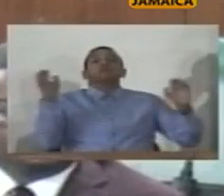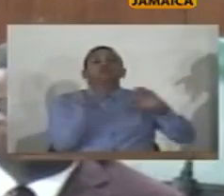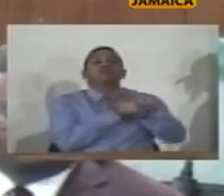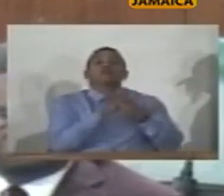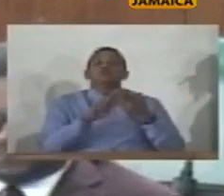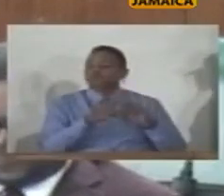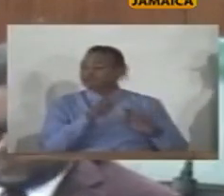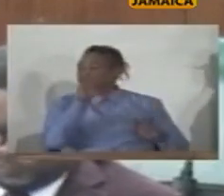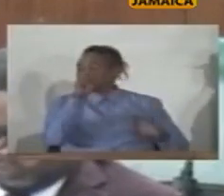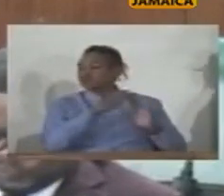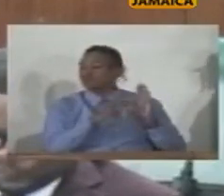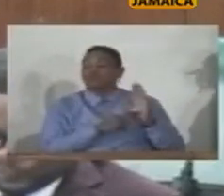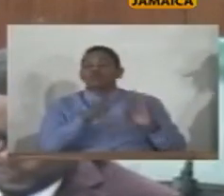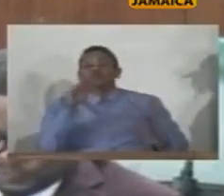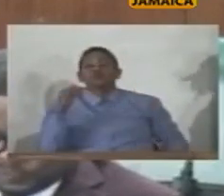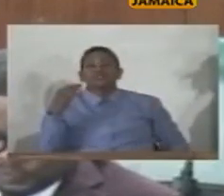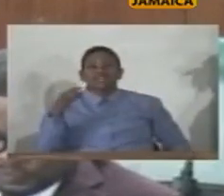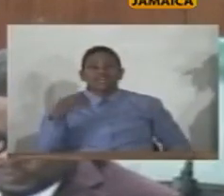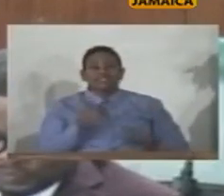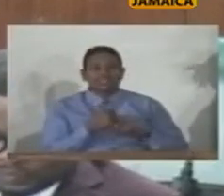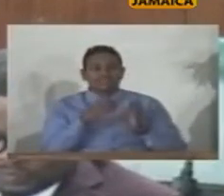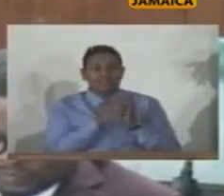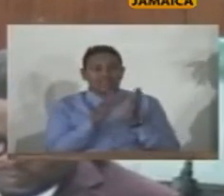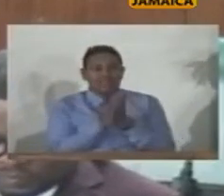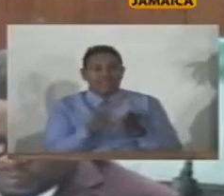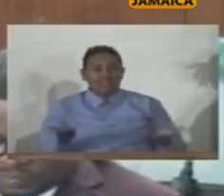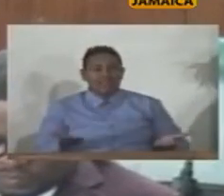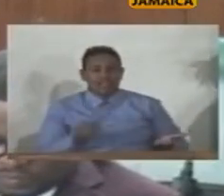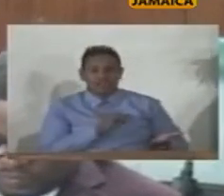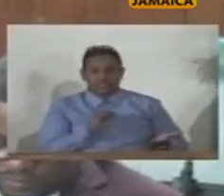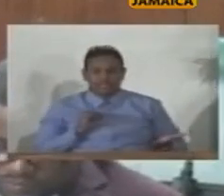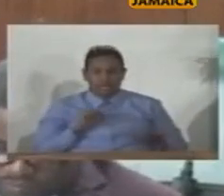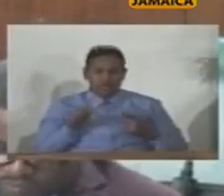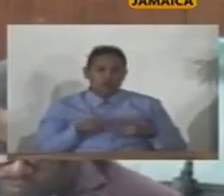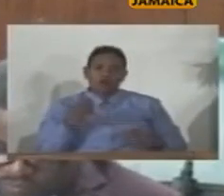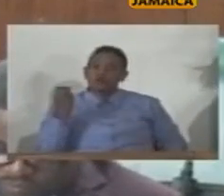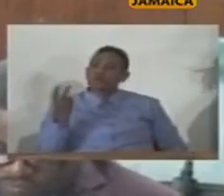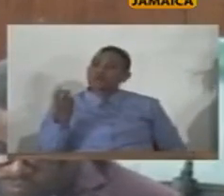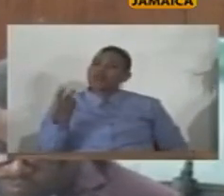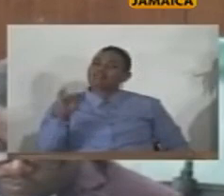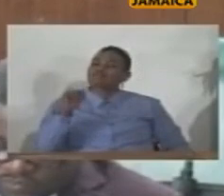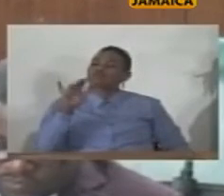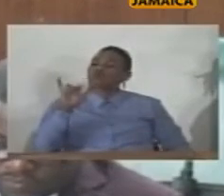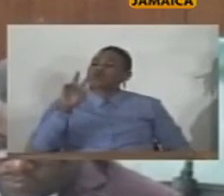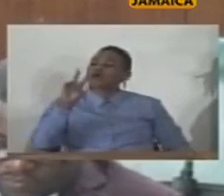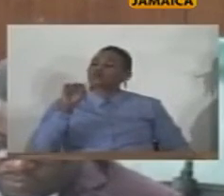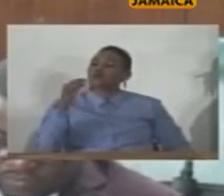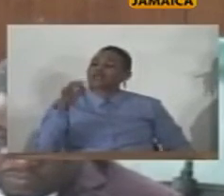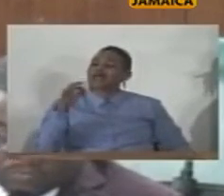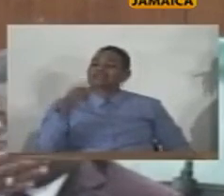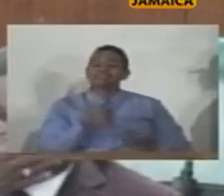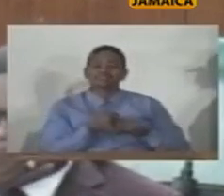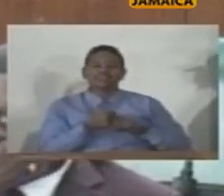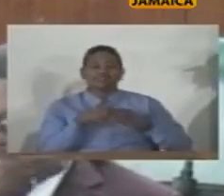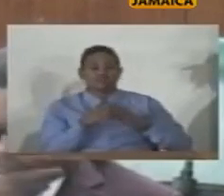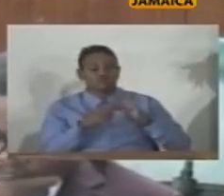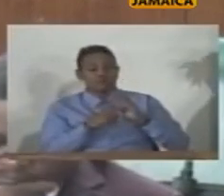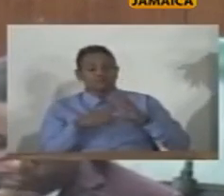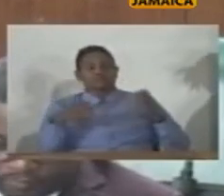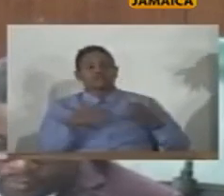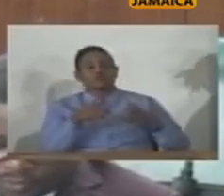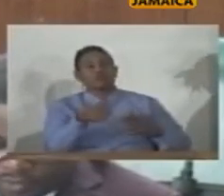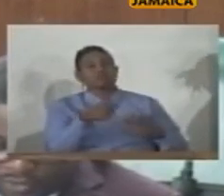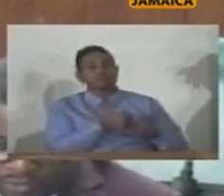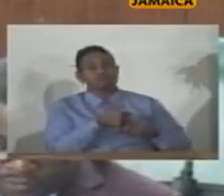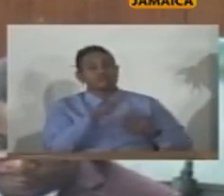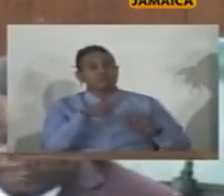2 Regulations 2019 were laid in the Senate on the 12th day of July 2019 and in the House of Representatives on